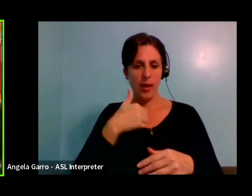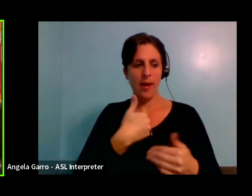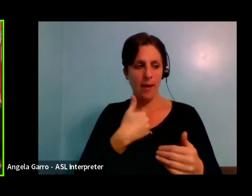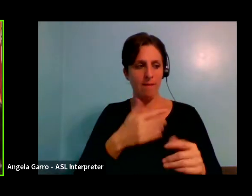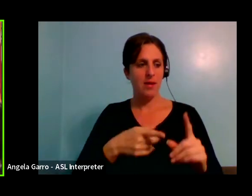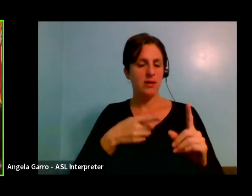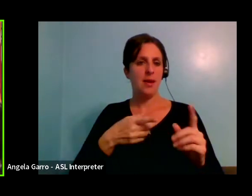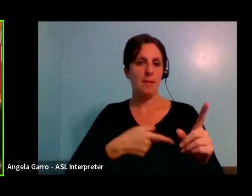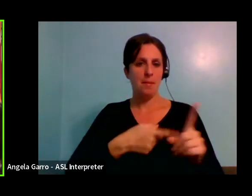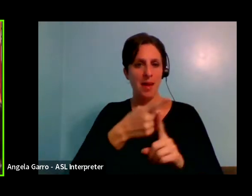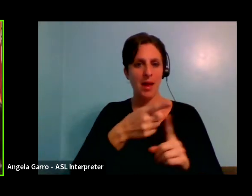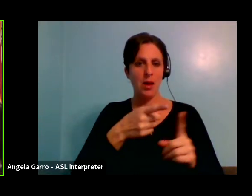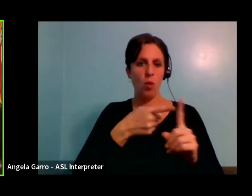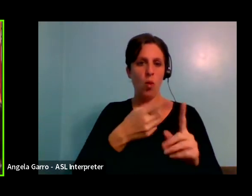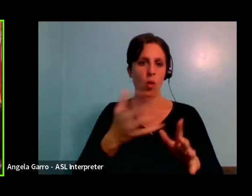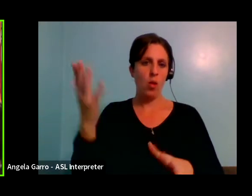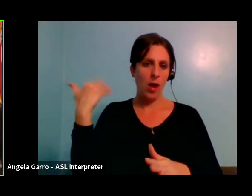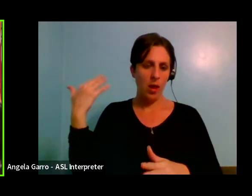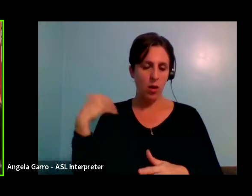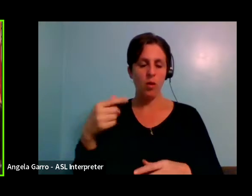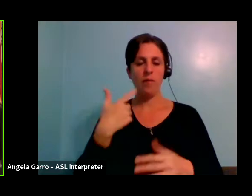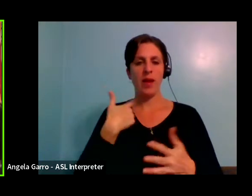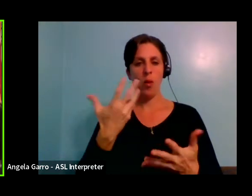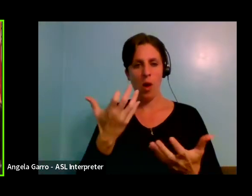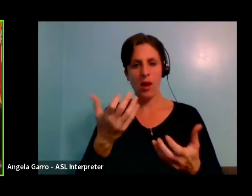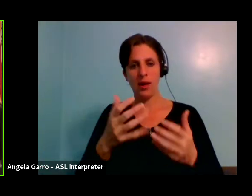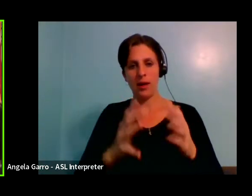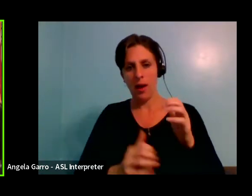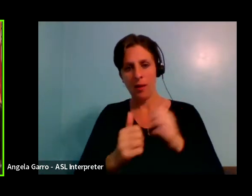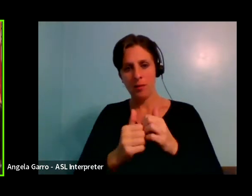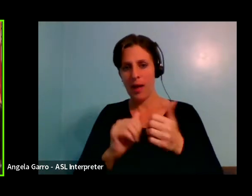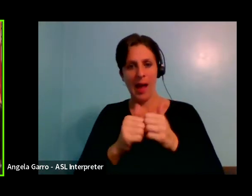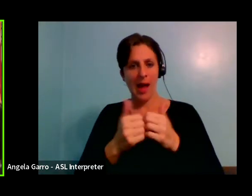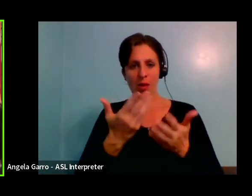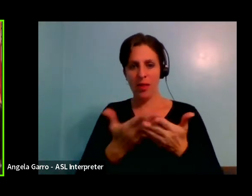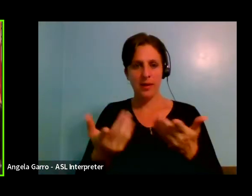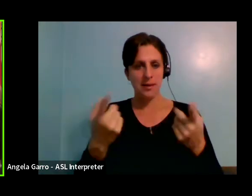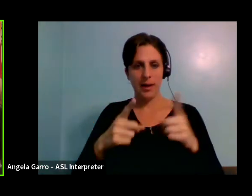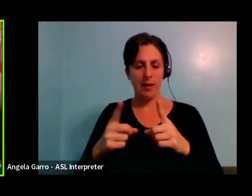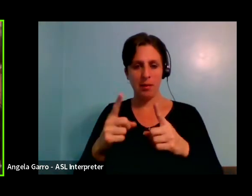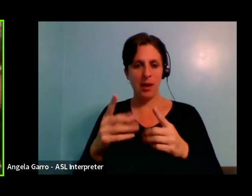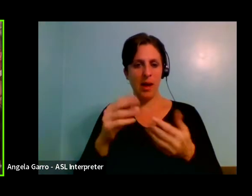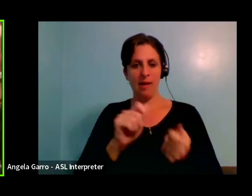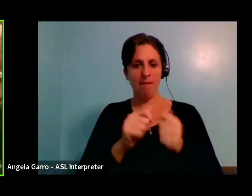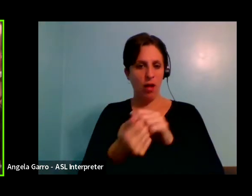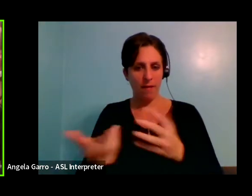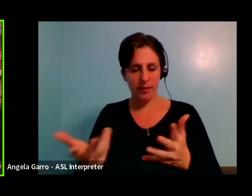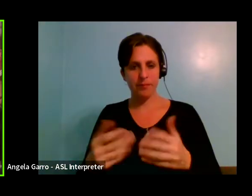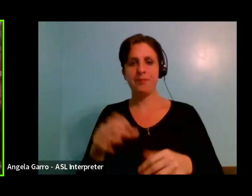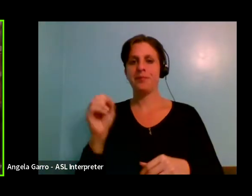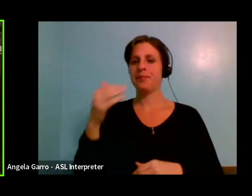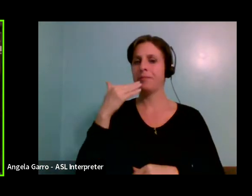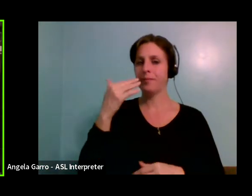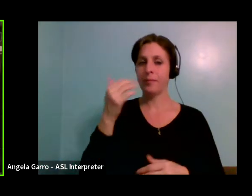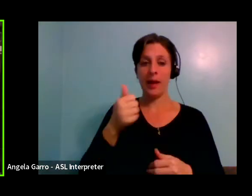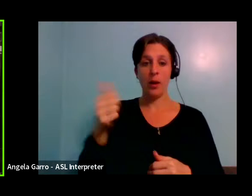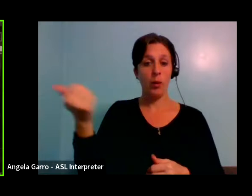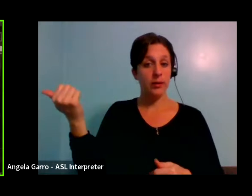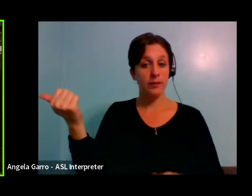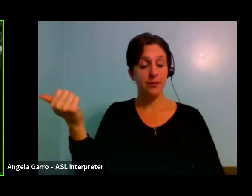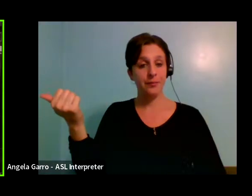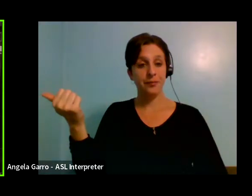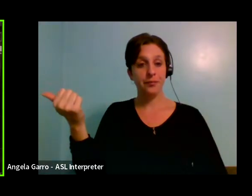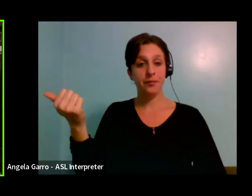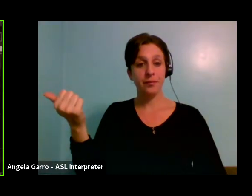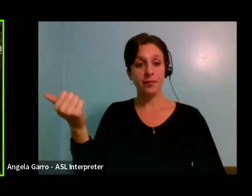while ago, Oh, and I'd yes. like to just get an update on how things are happening and evolving. Thank you. Anybody else? Just a